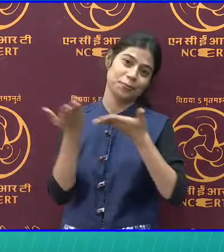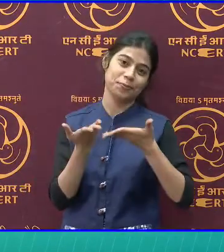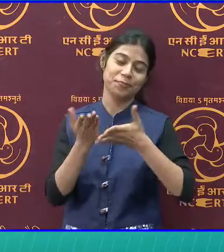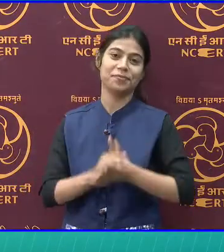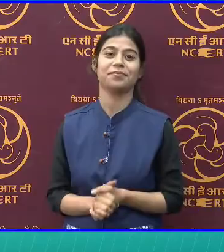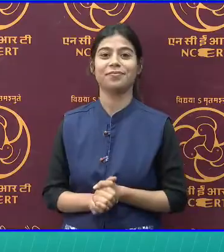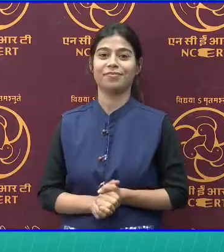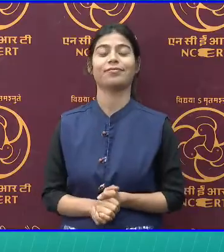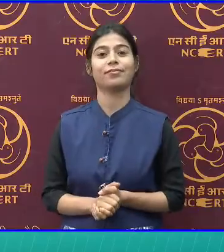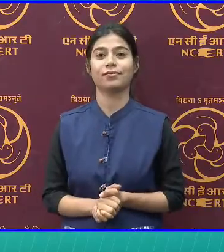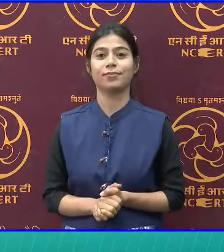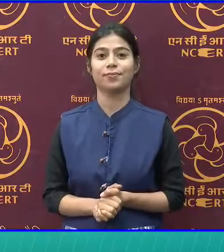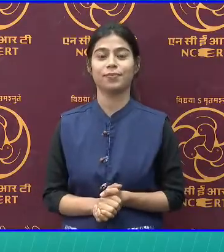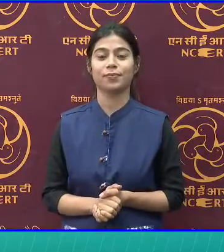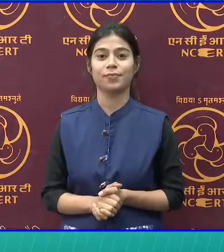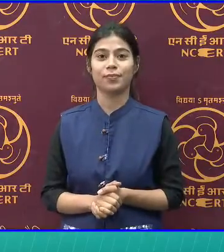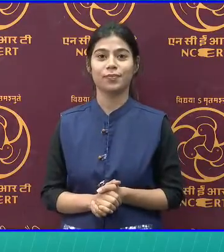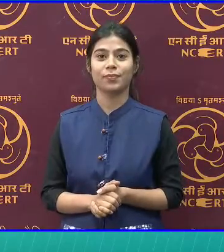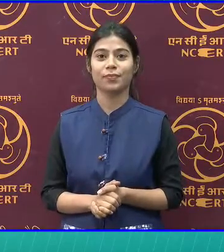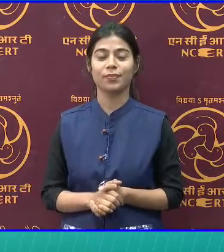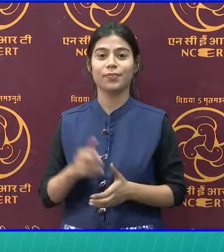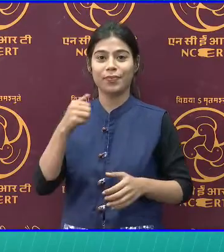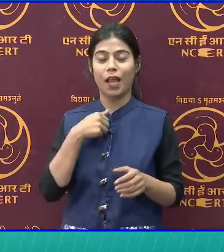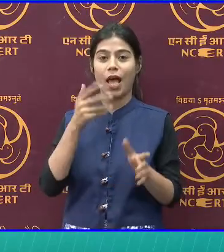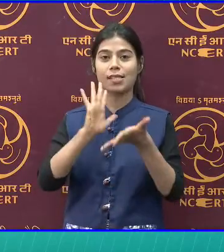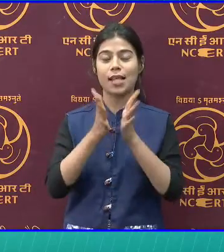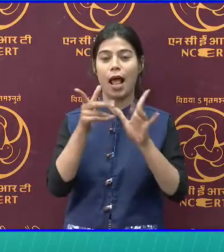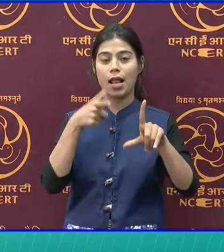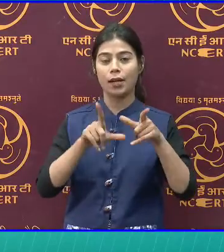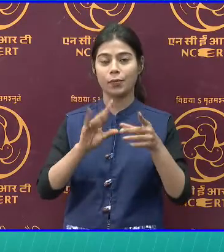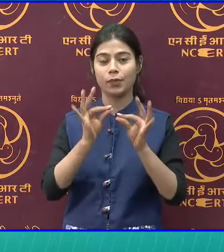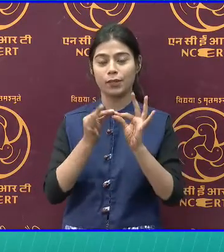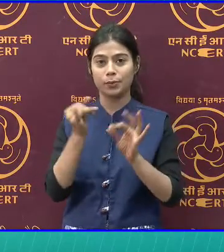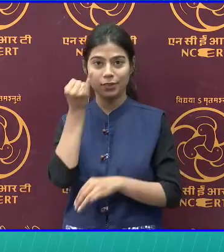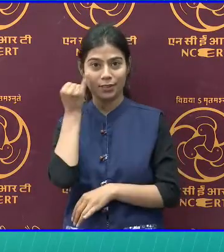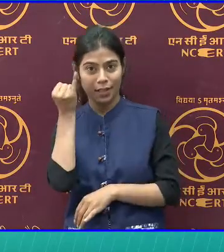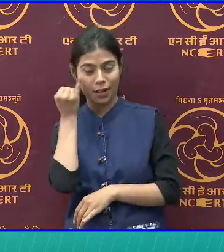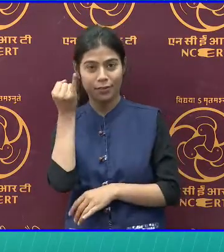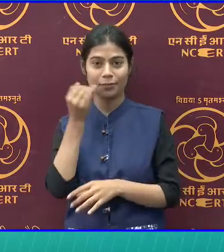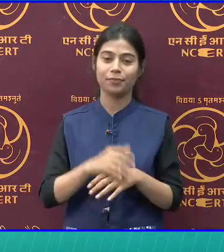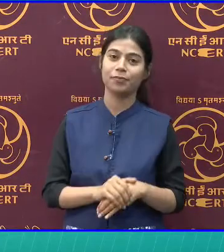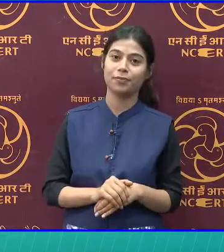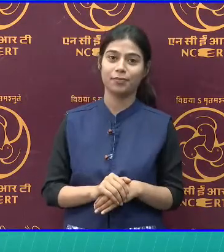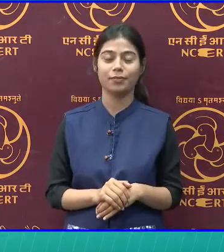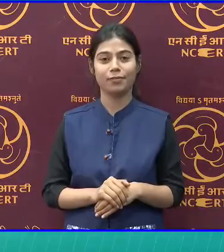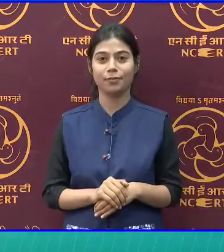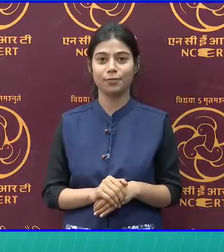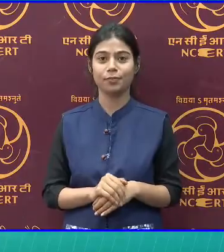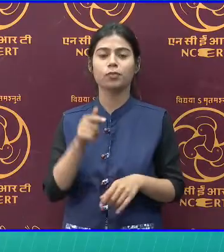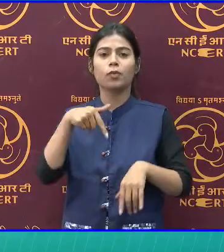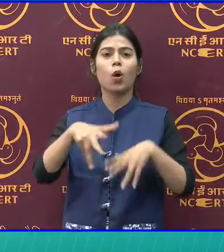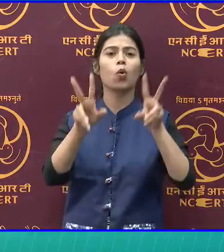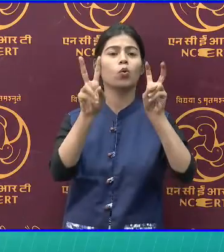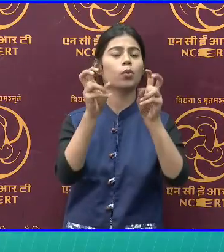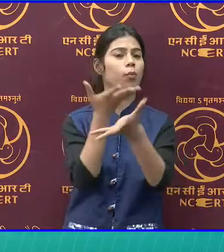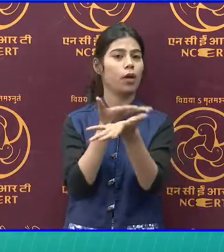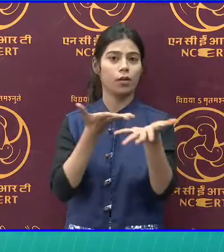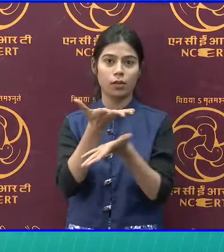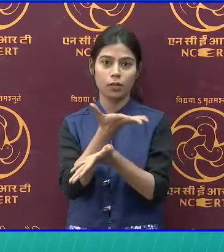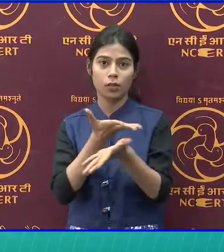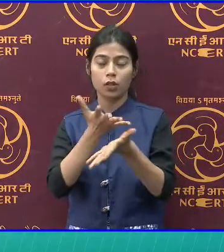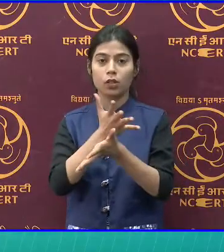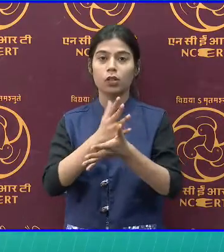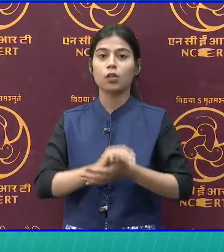Thank you. And also helping us is Naina with sign language interpretation. So today we will discuss the book